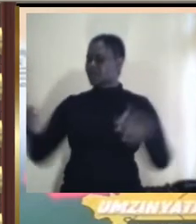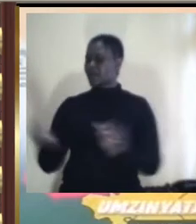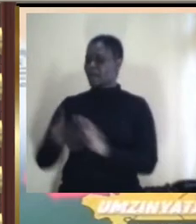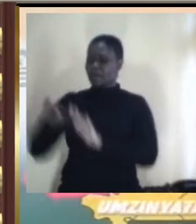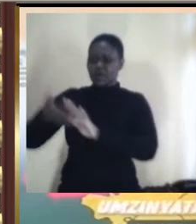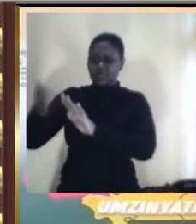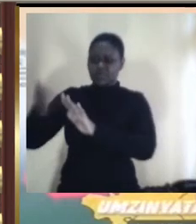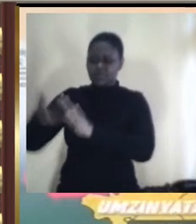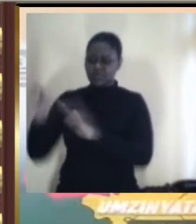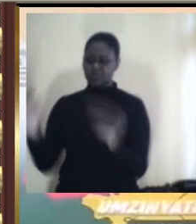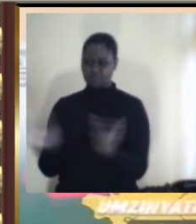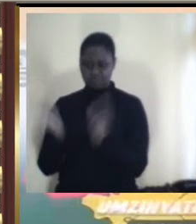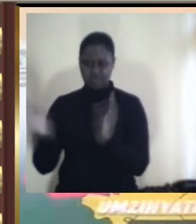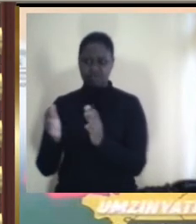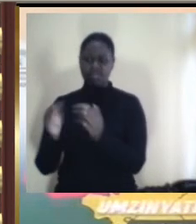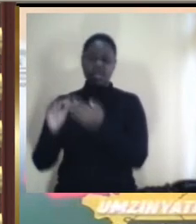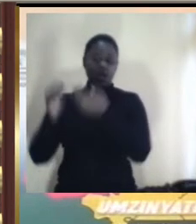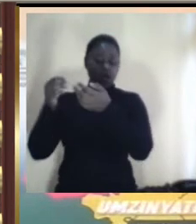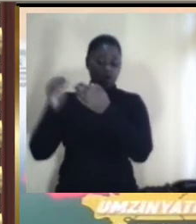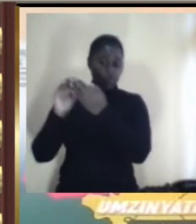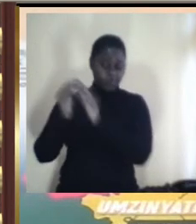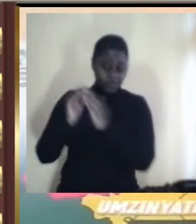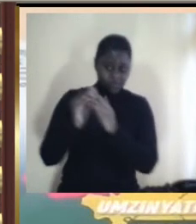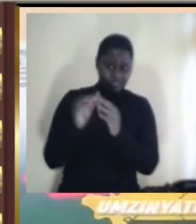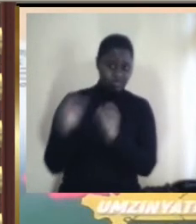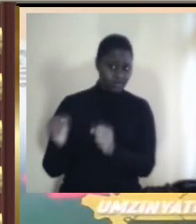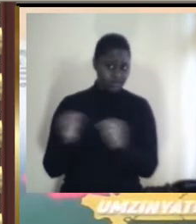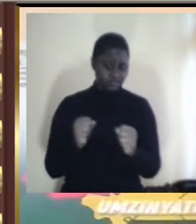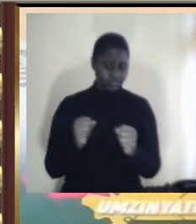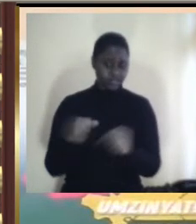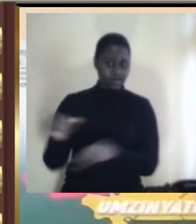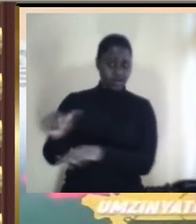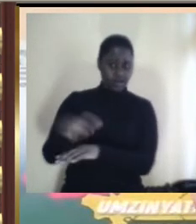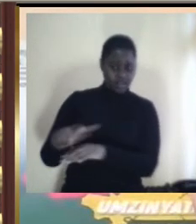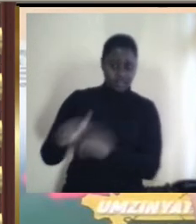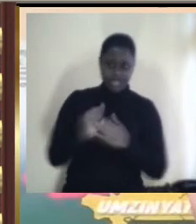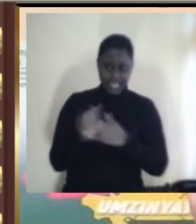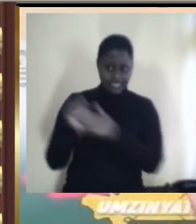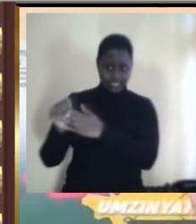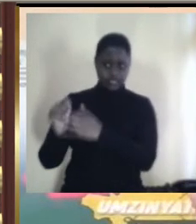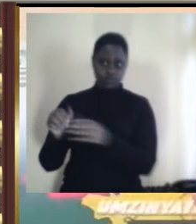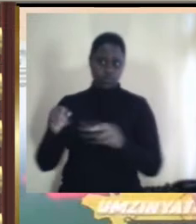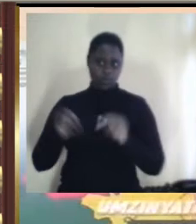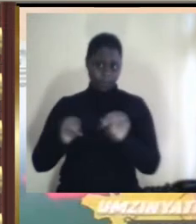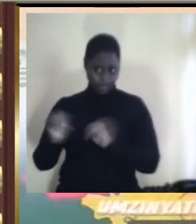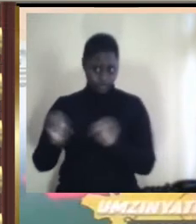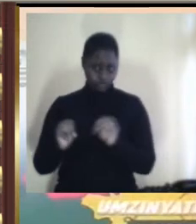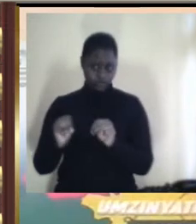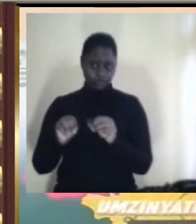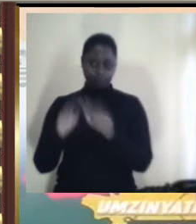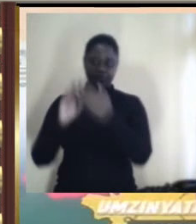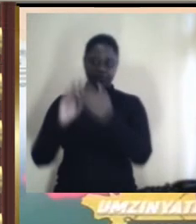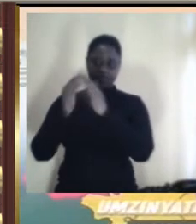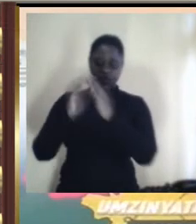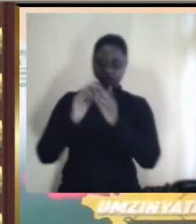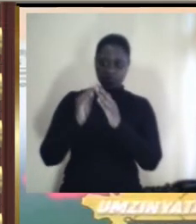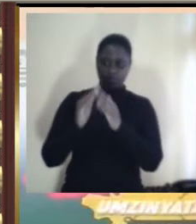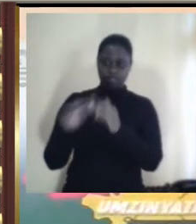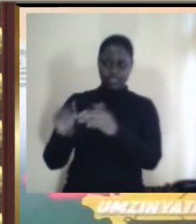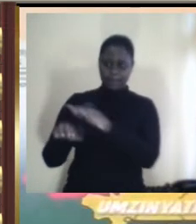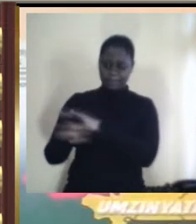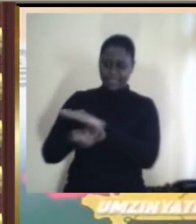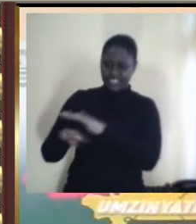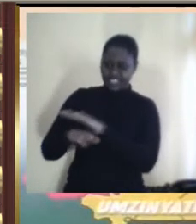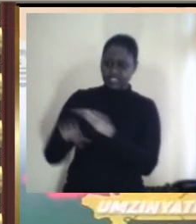promoting community participation in sustainable land use and its management. Community-based projects amounting